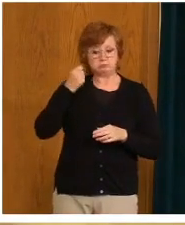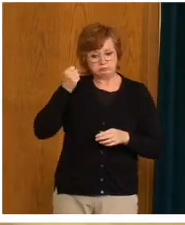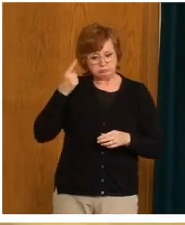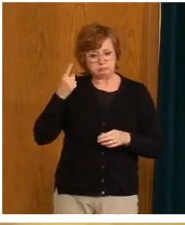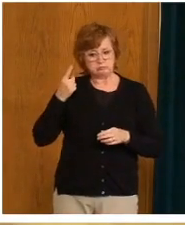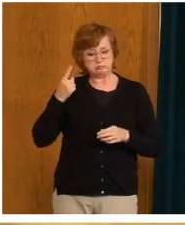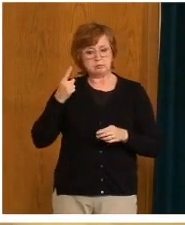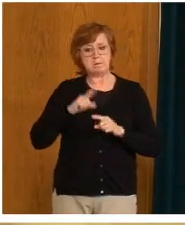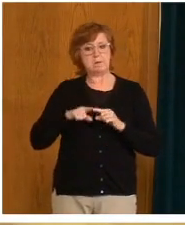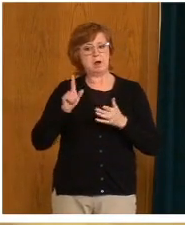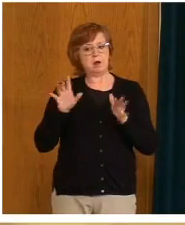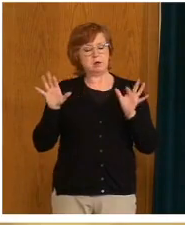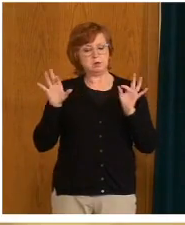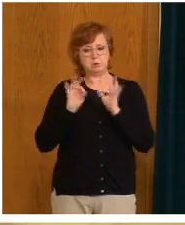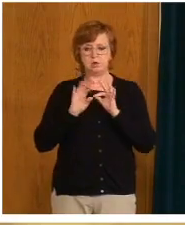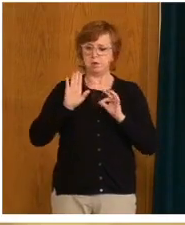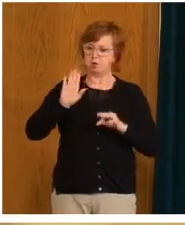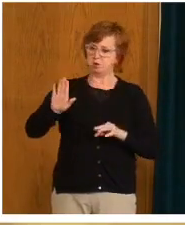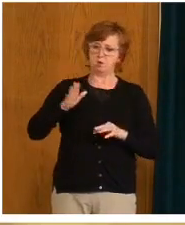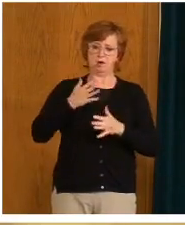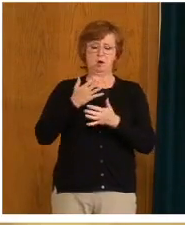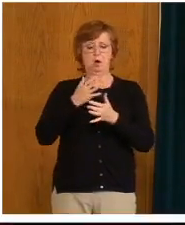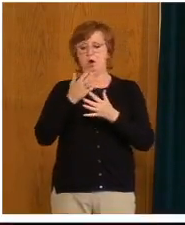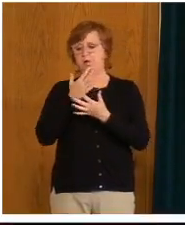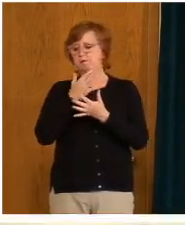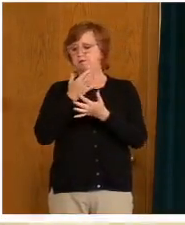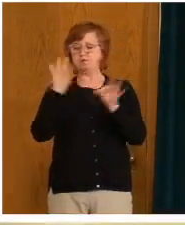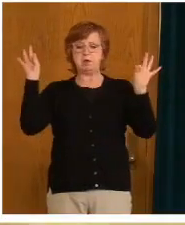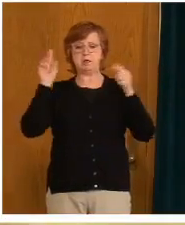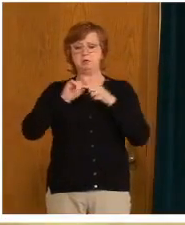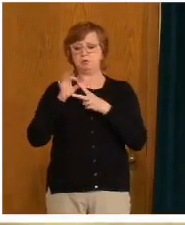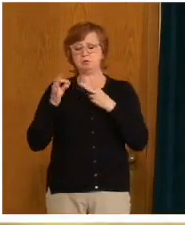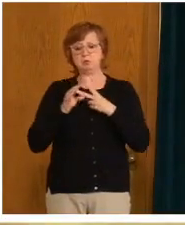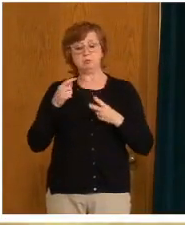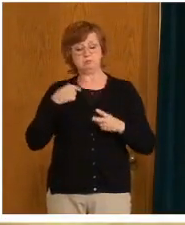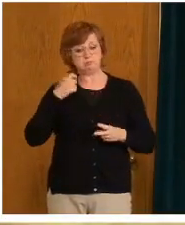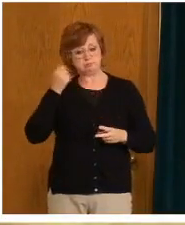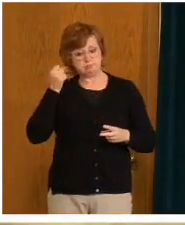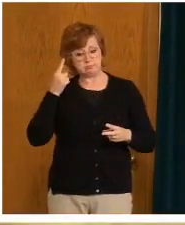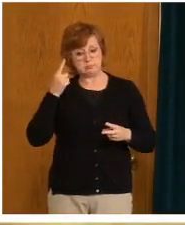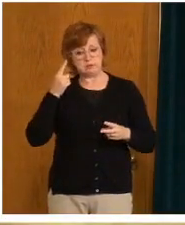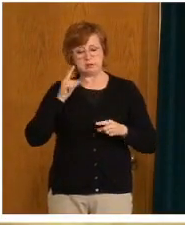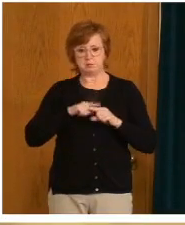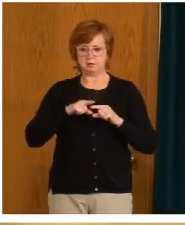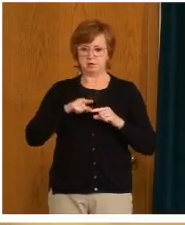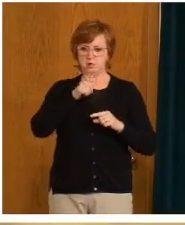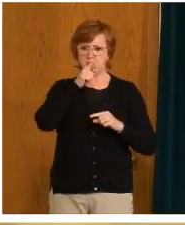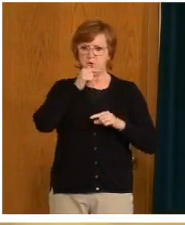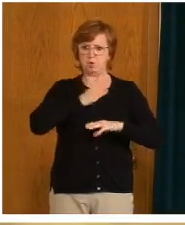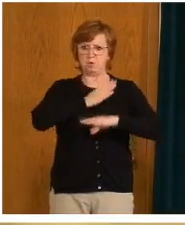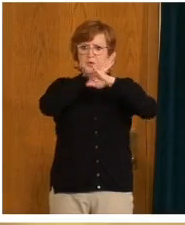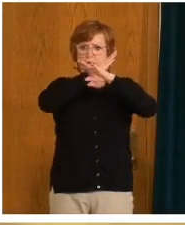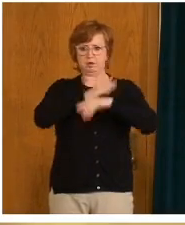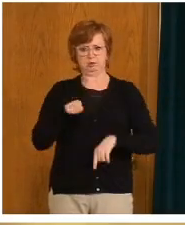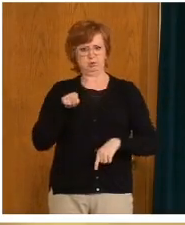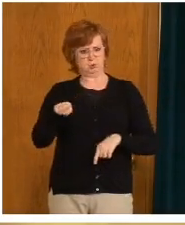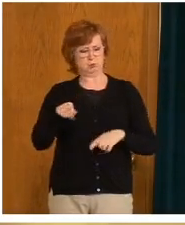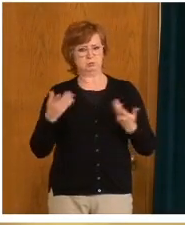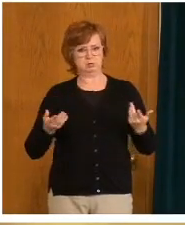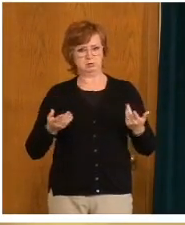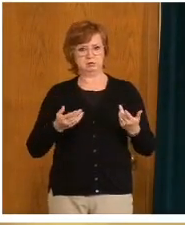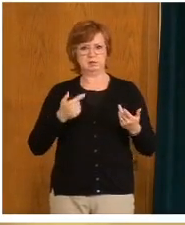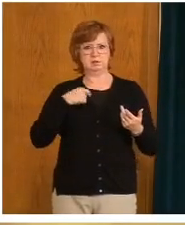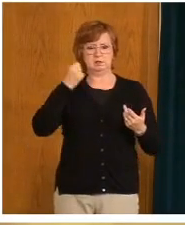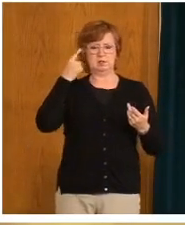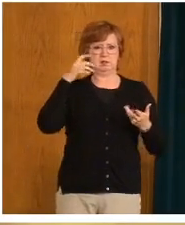thing. You're actually the ones that are standing in the way. I know it's a bizarre misconception that